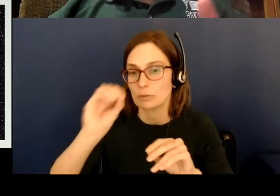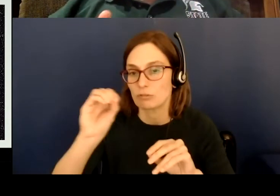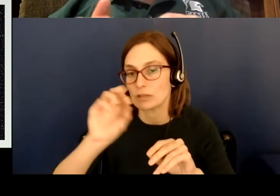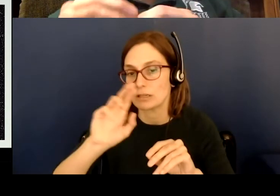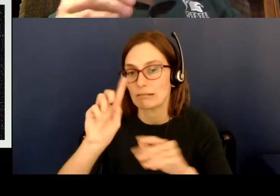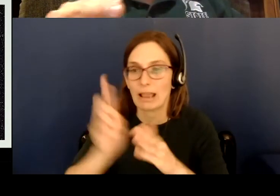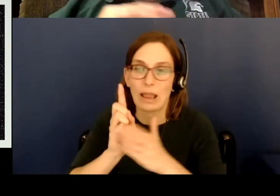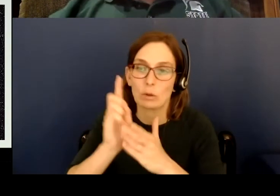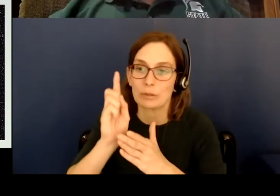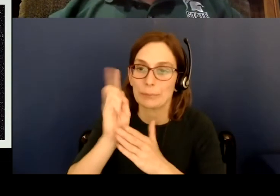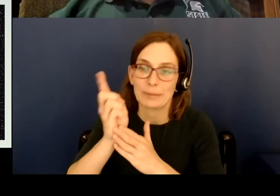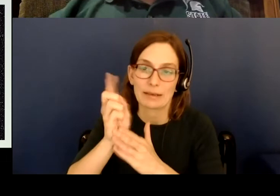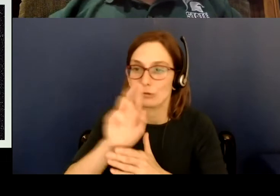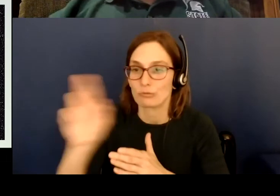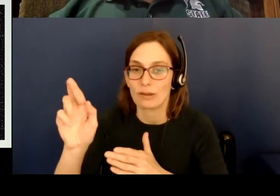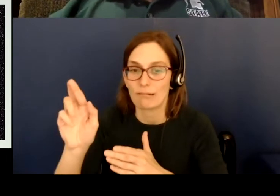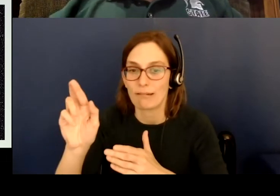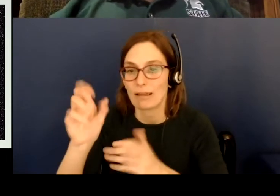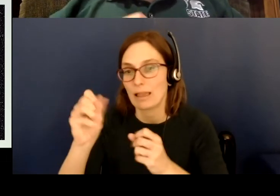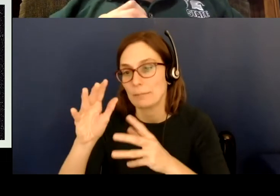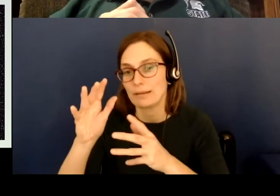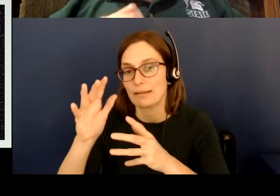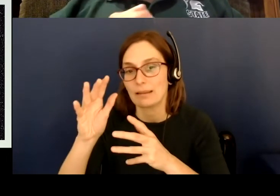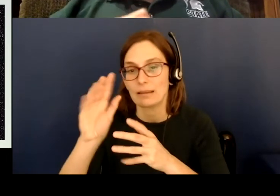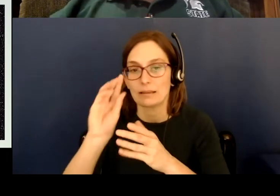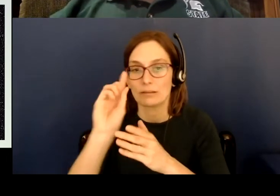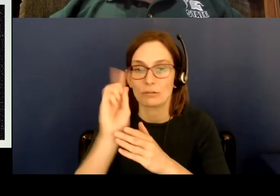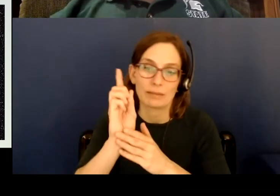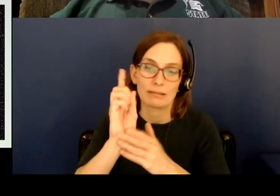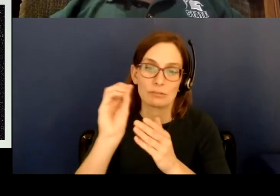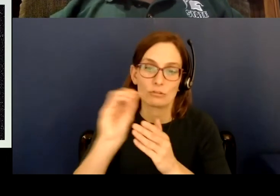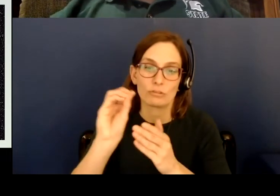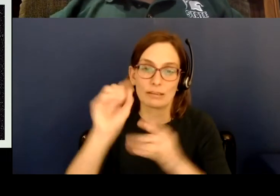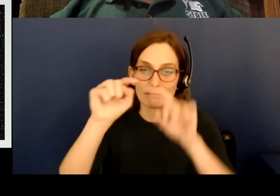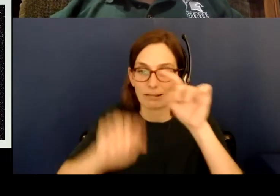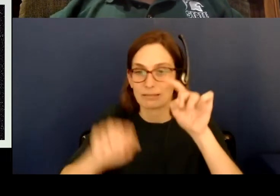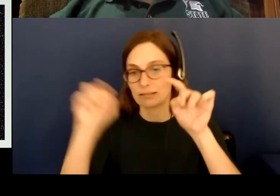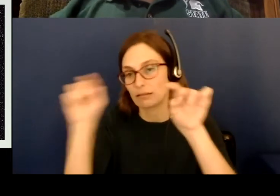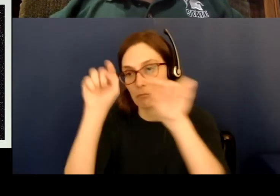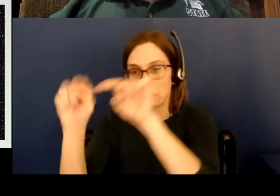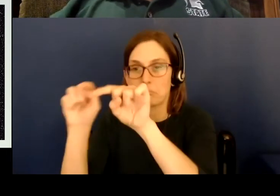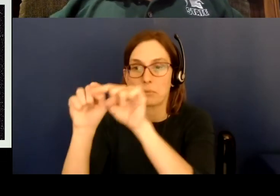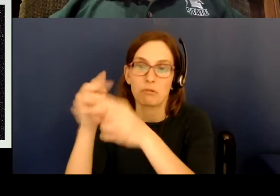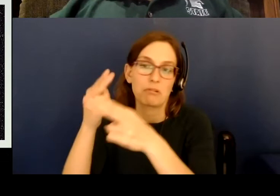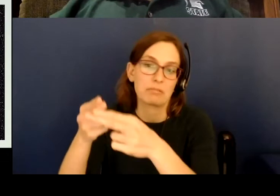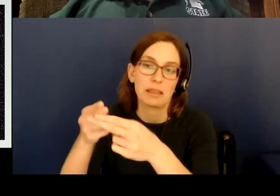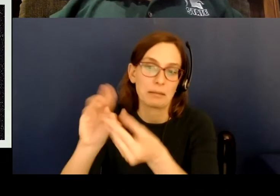right ascension, and so many degrees in declination. And that will be the name of the star that's at that position.